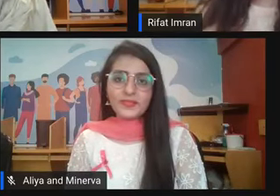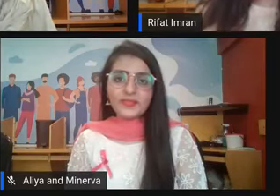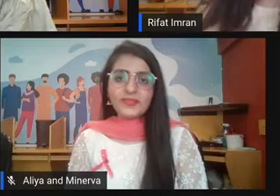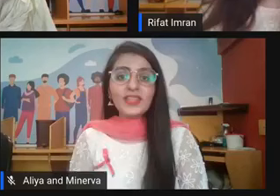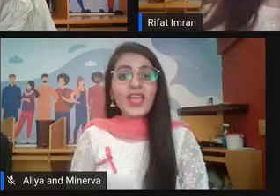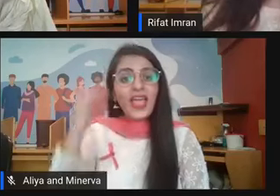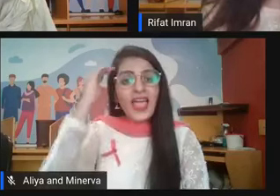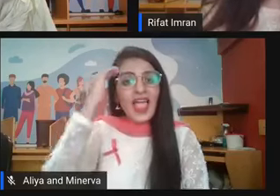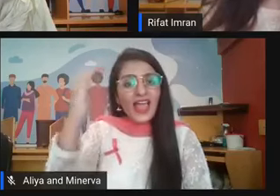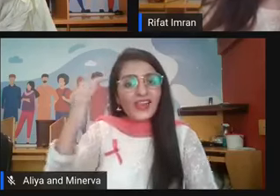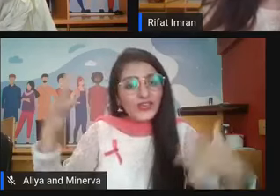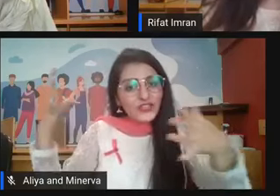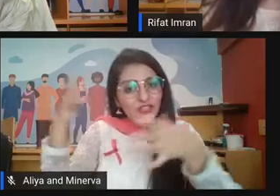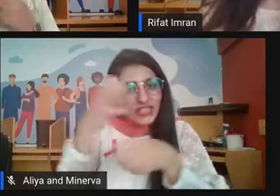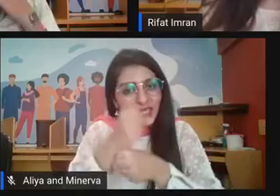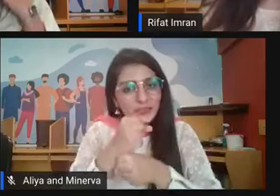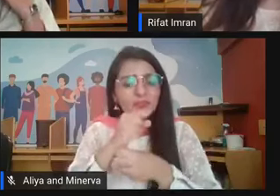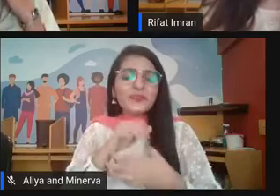Hello everyone.